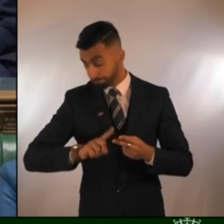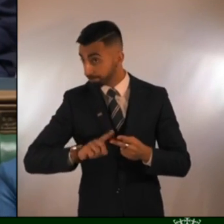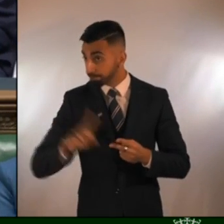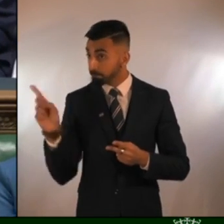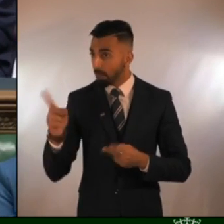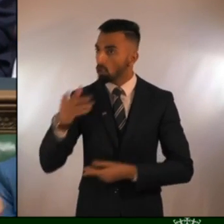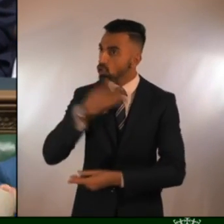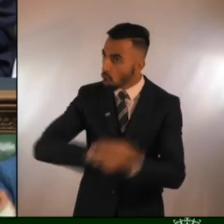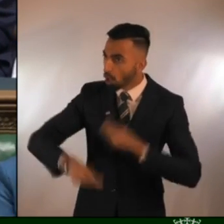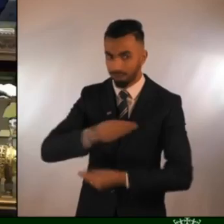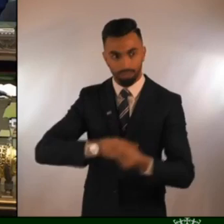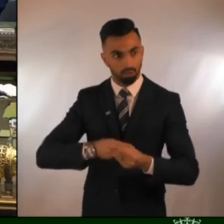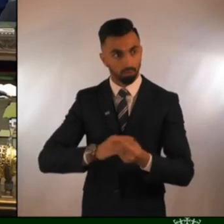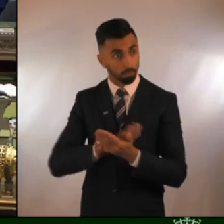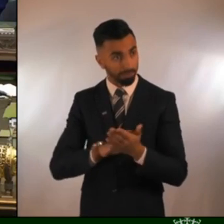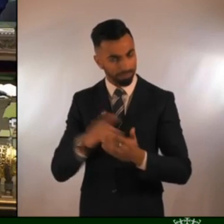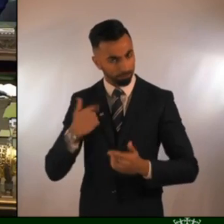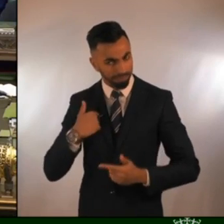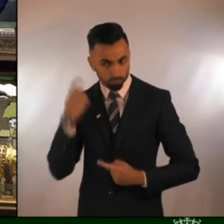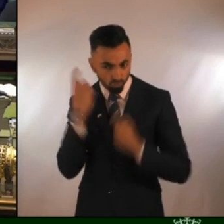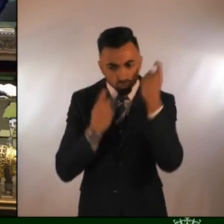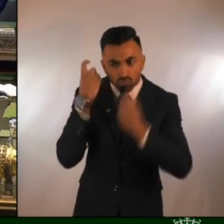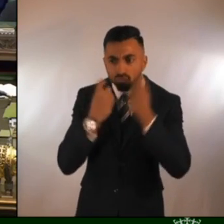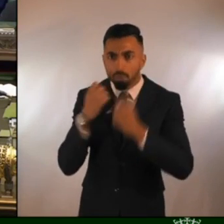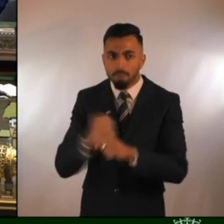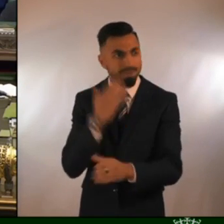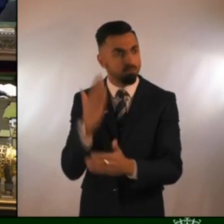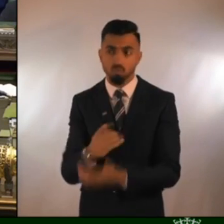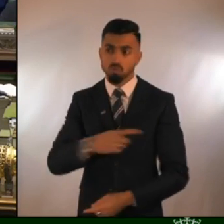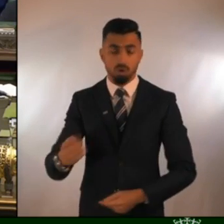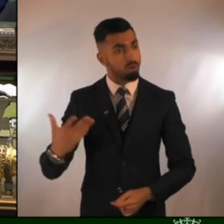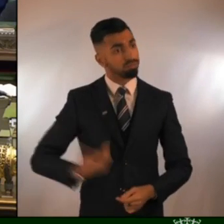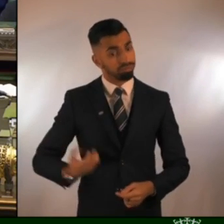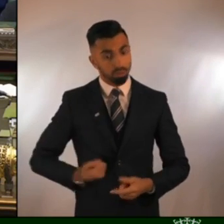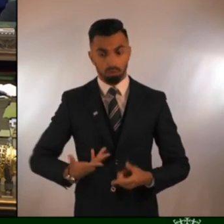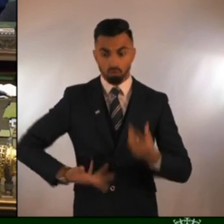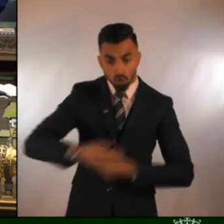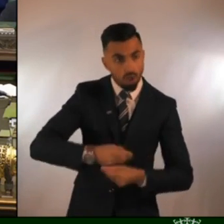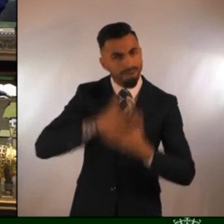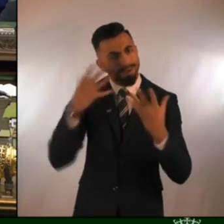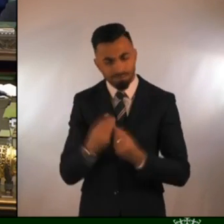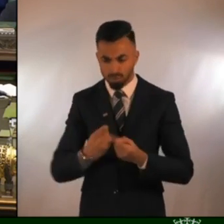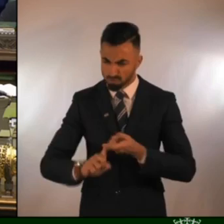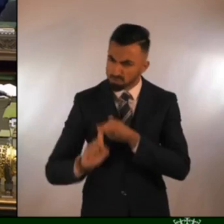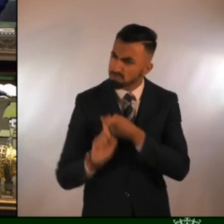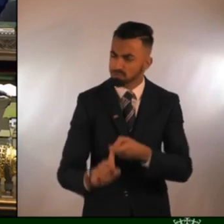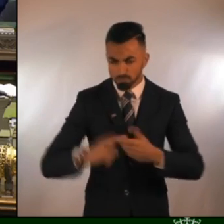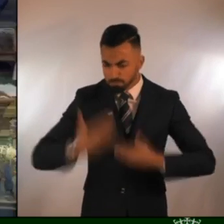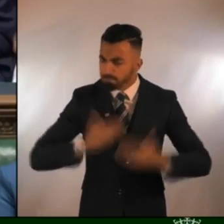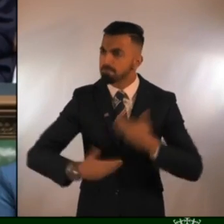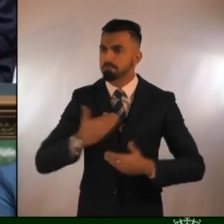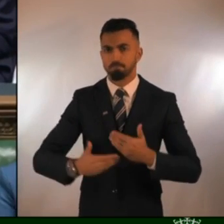stability and security. Let me say this: we will get through